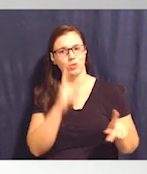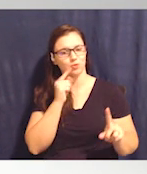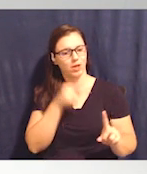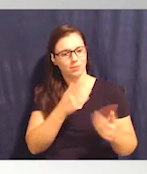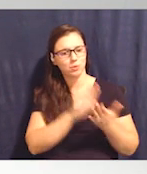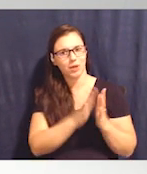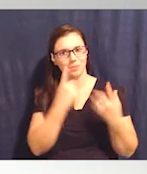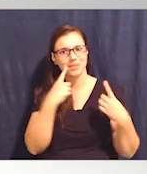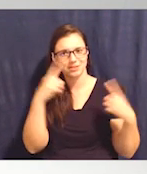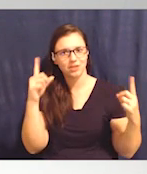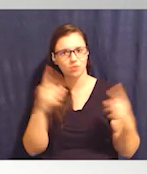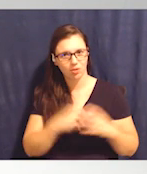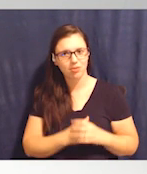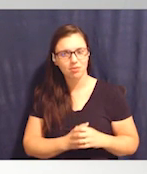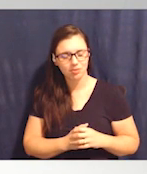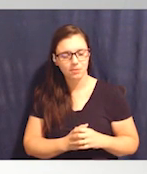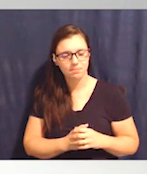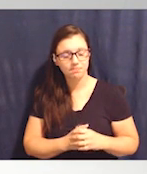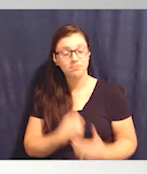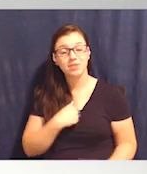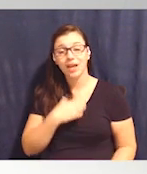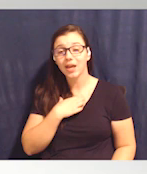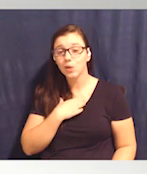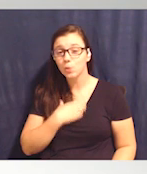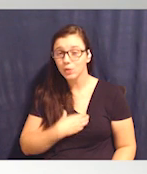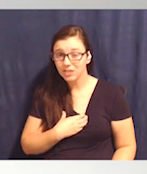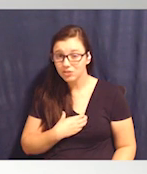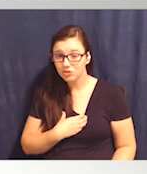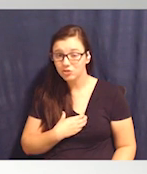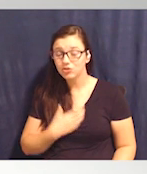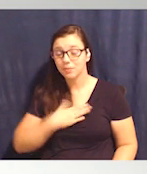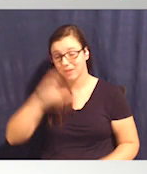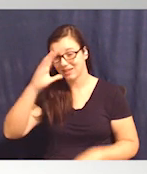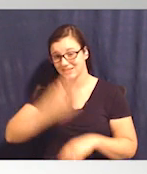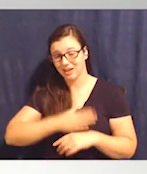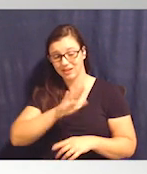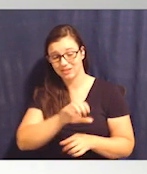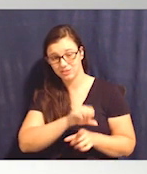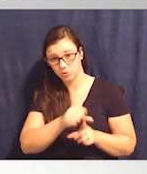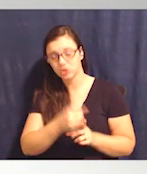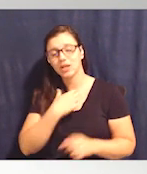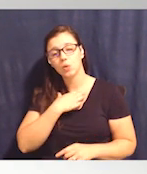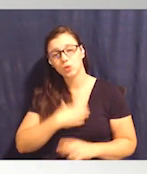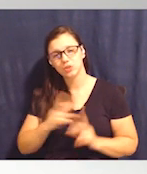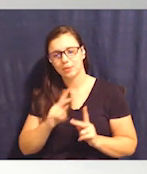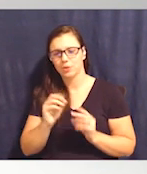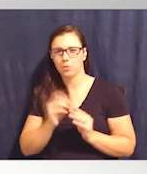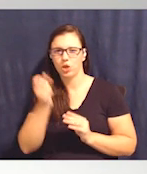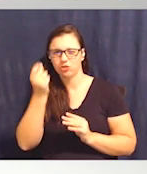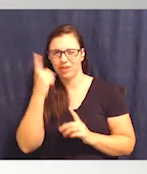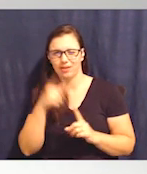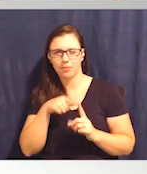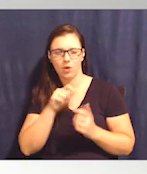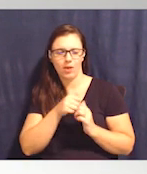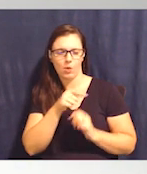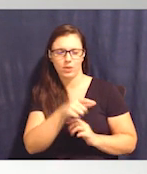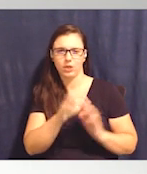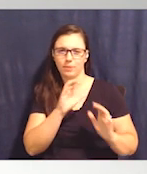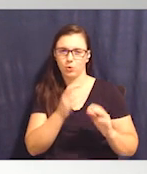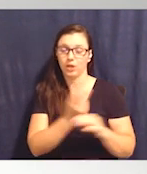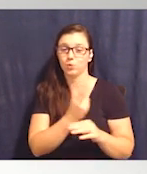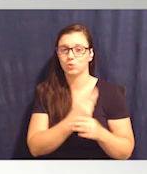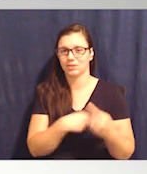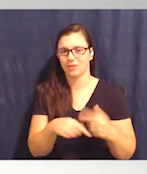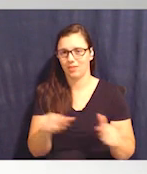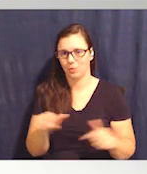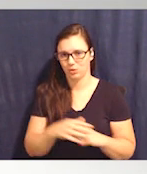I wish, in my son's case, I wish people were more understanding about how he communicates using sign language. I